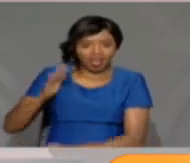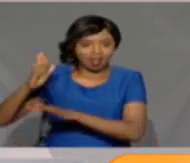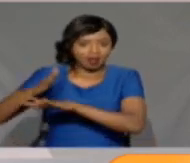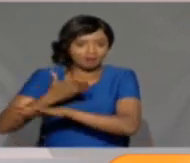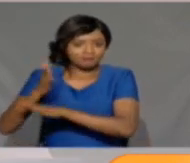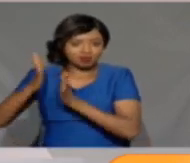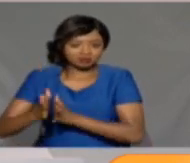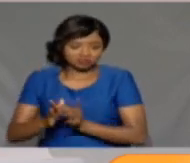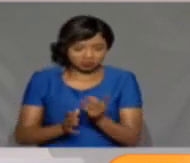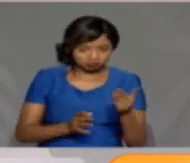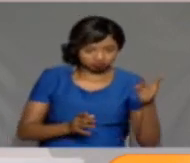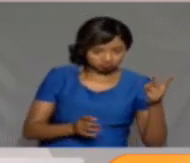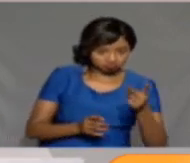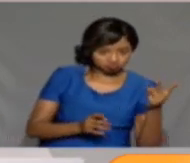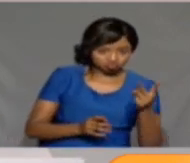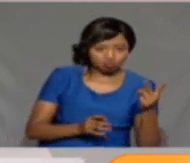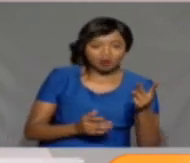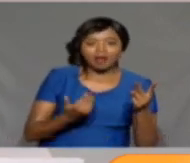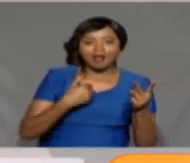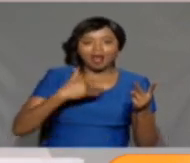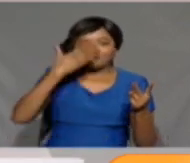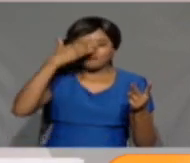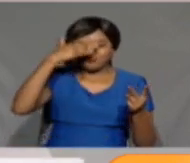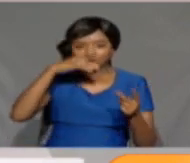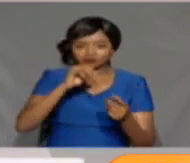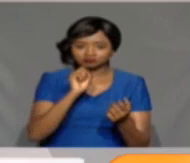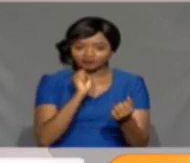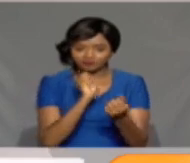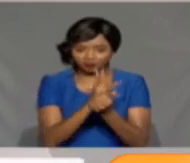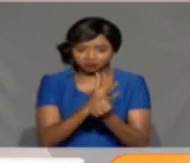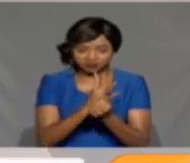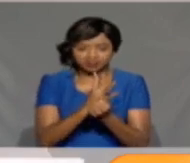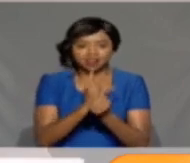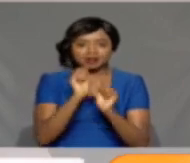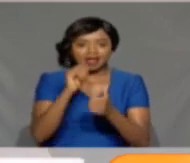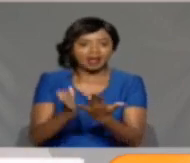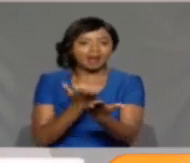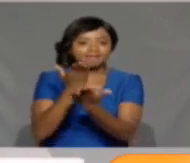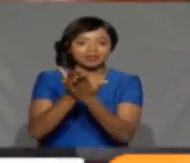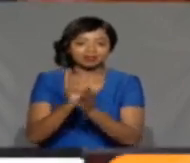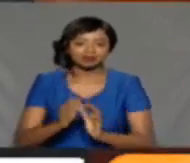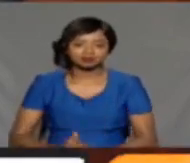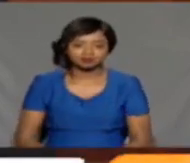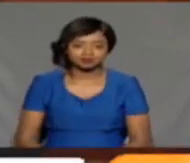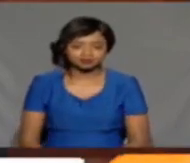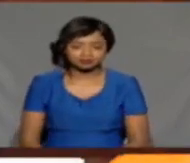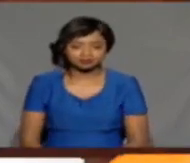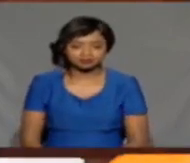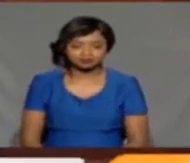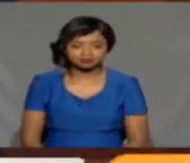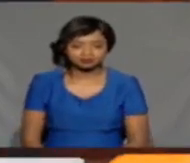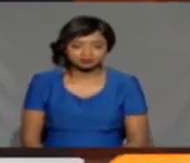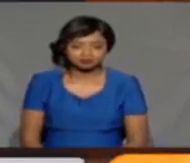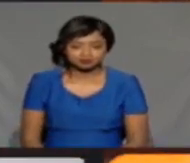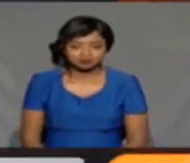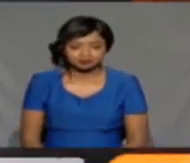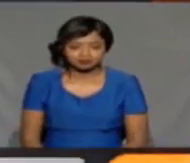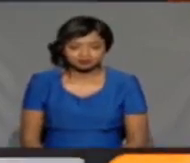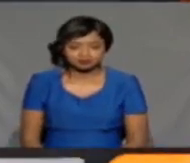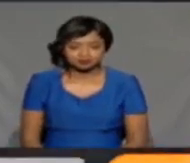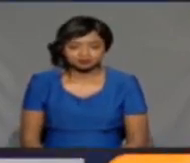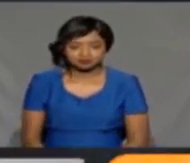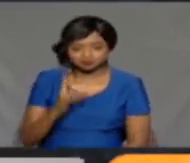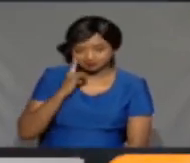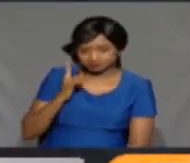Harlequins players, however, have 14 days to appeal the sentence. We don't have a... It was